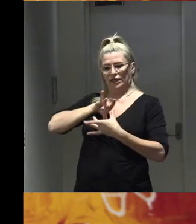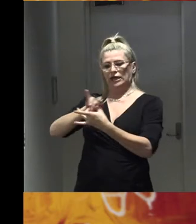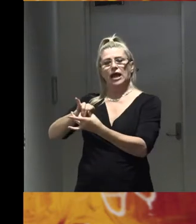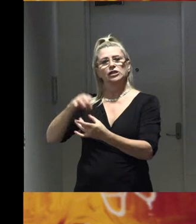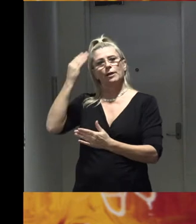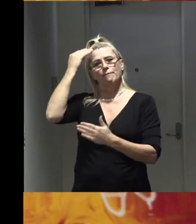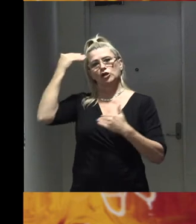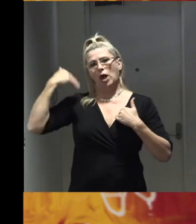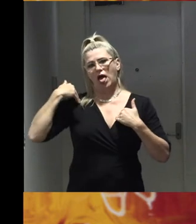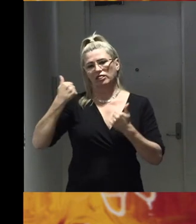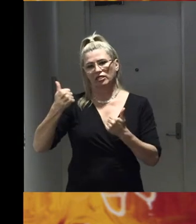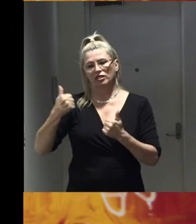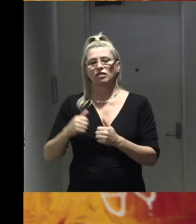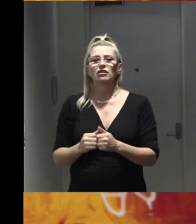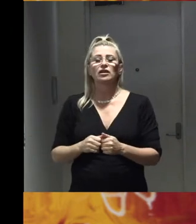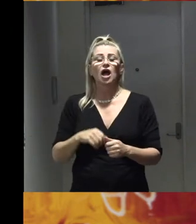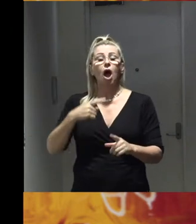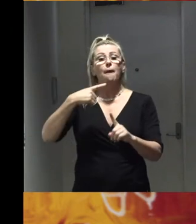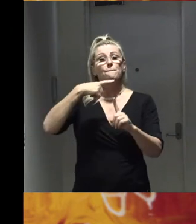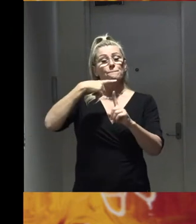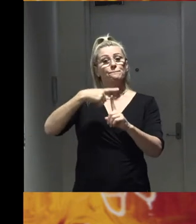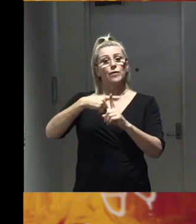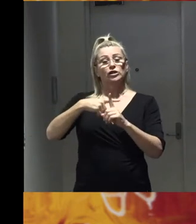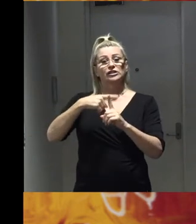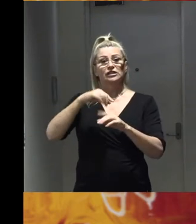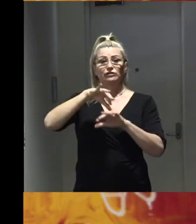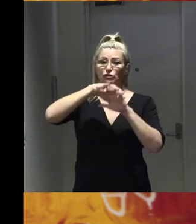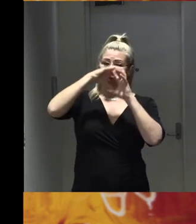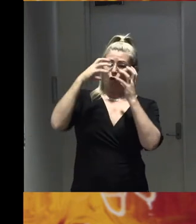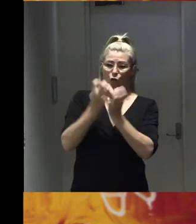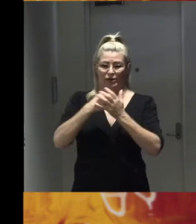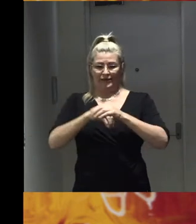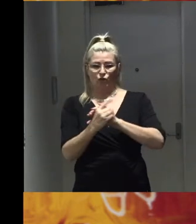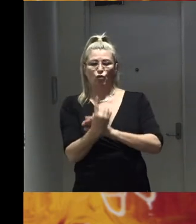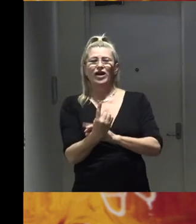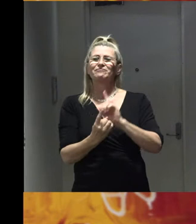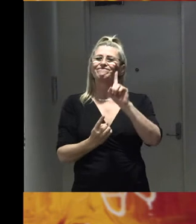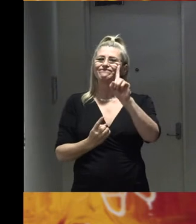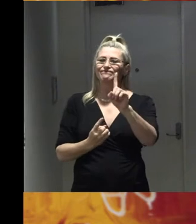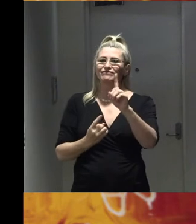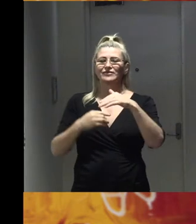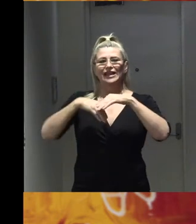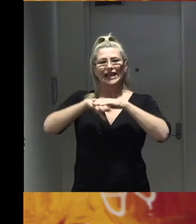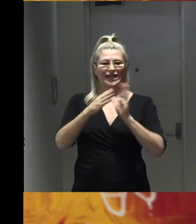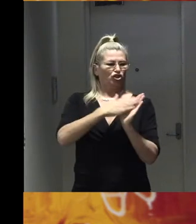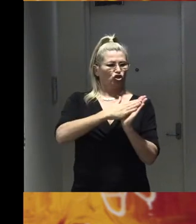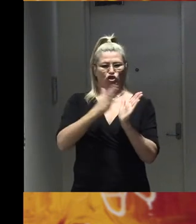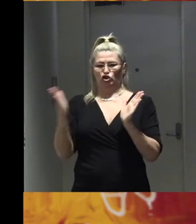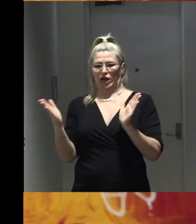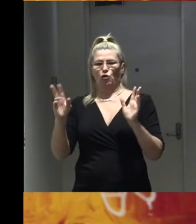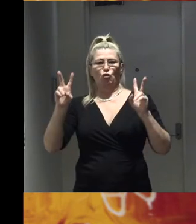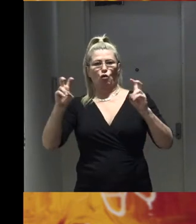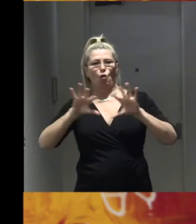Positive and negative emotions are often presented as all-encompassing categories. However, within these broad